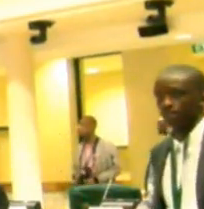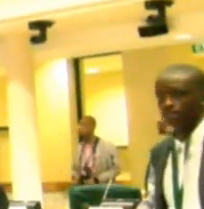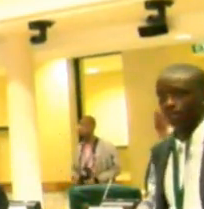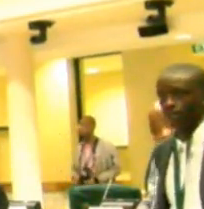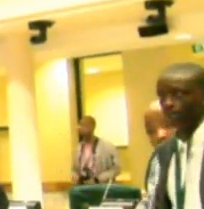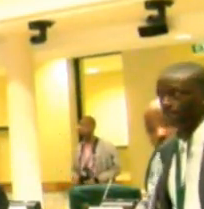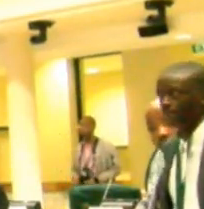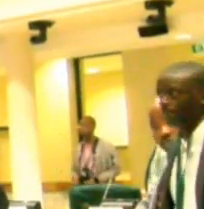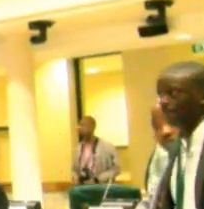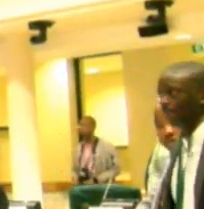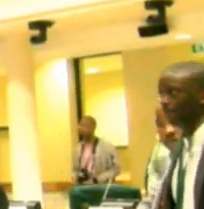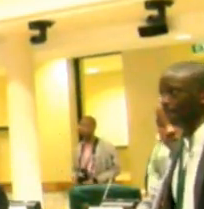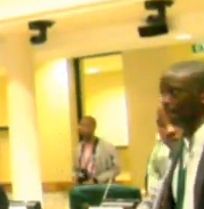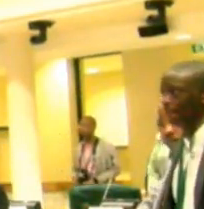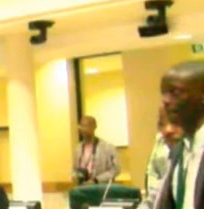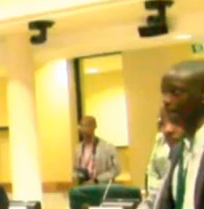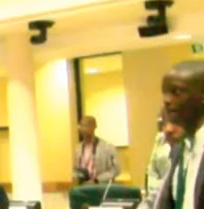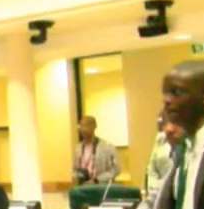foreign